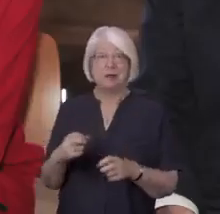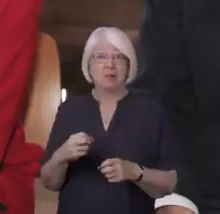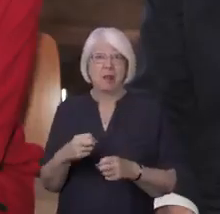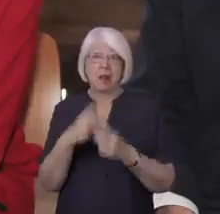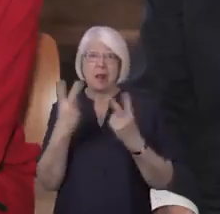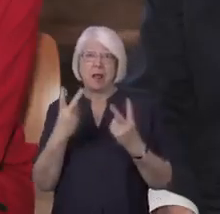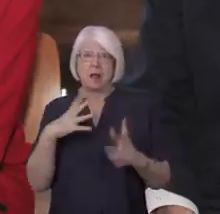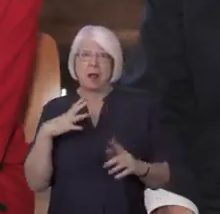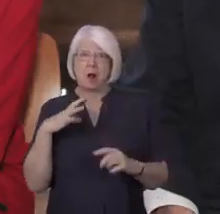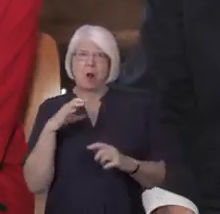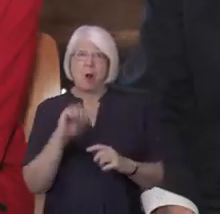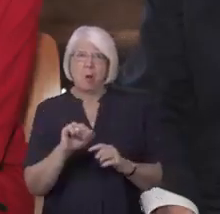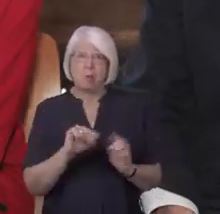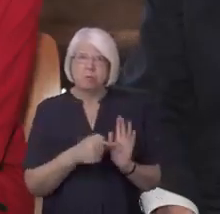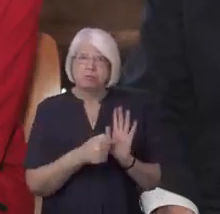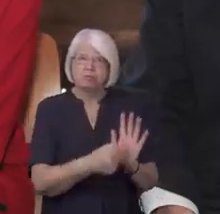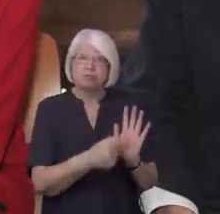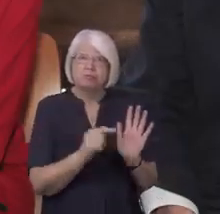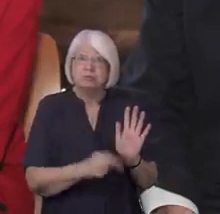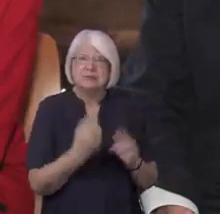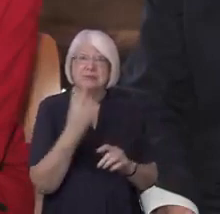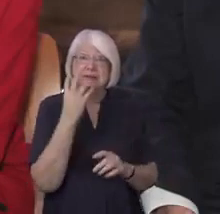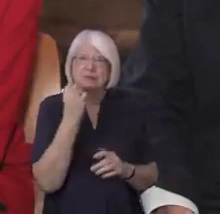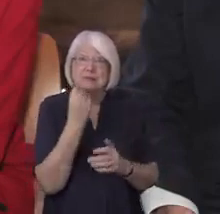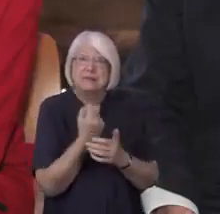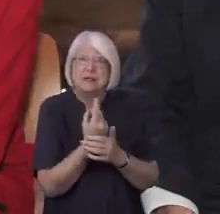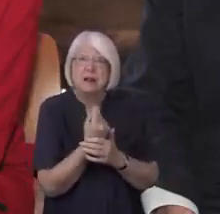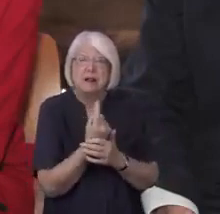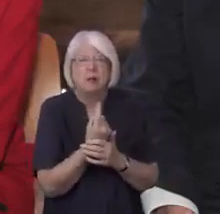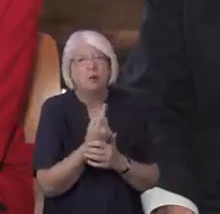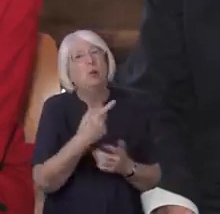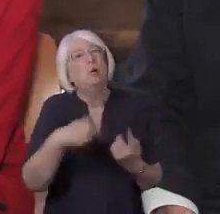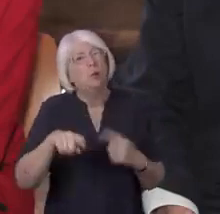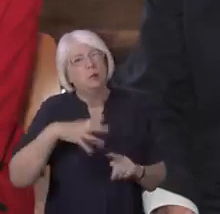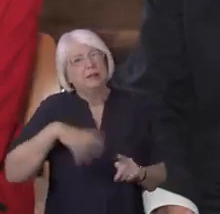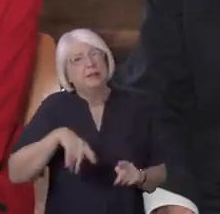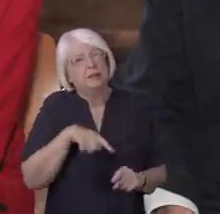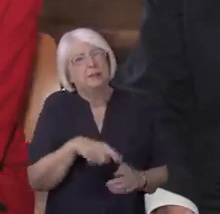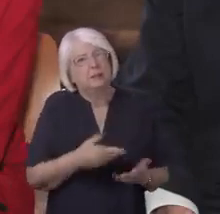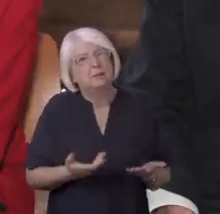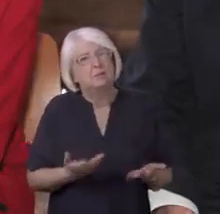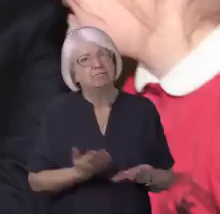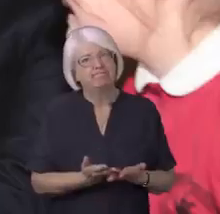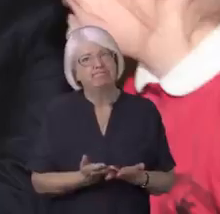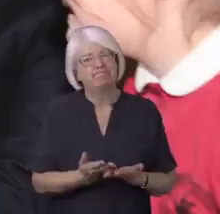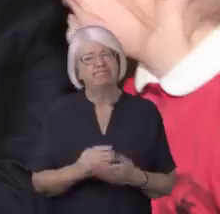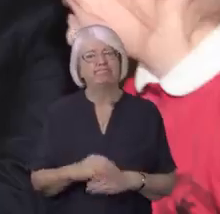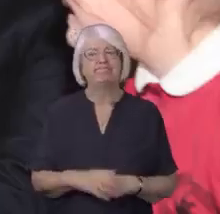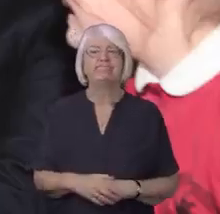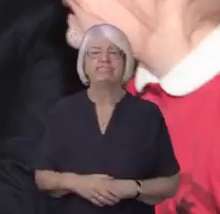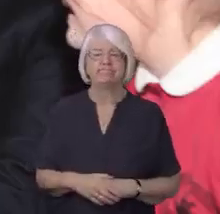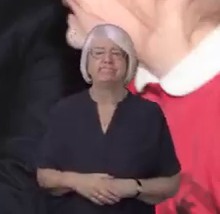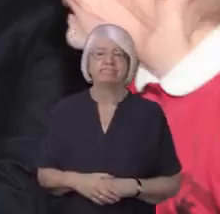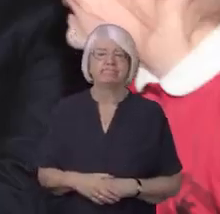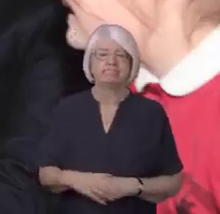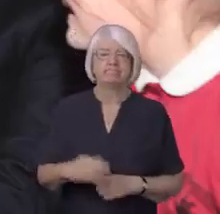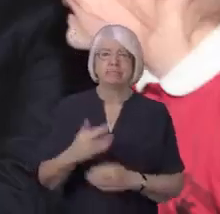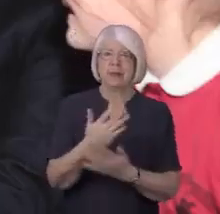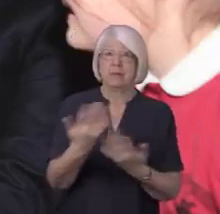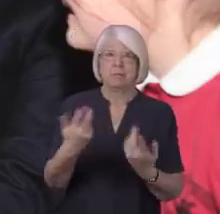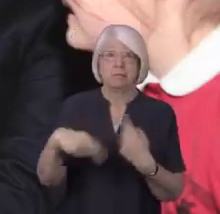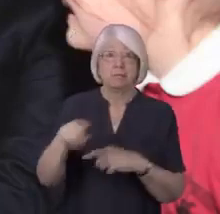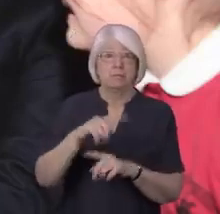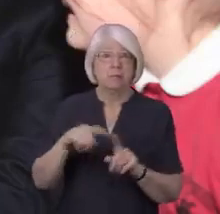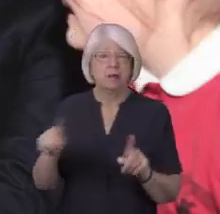hope symbolised by Christingle is needed more than ever. It is a comfort to many